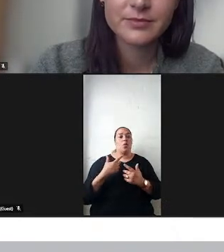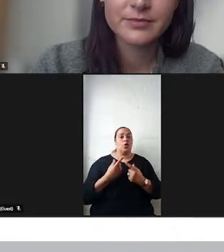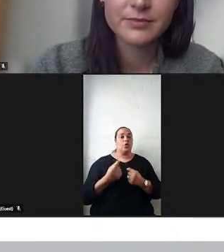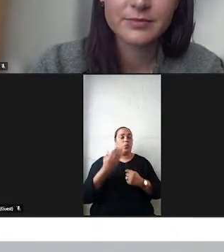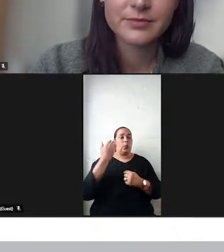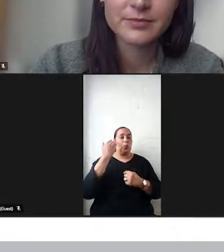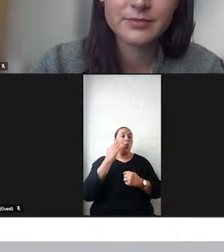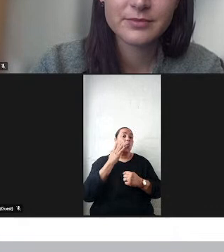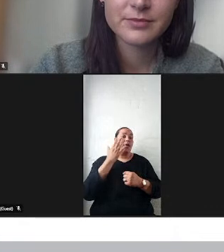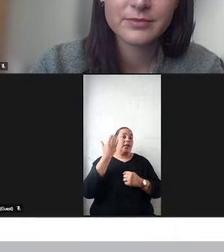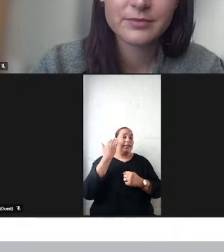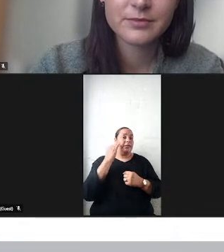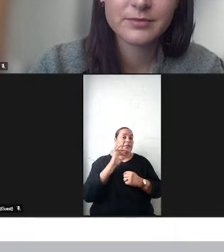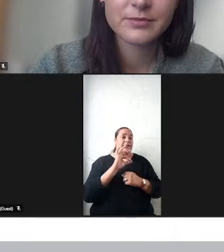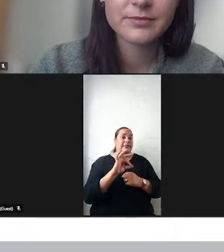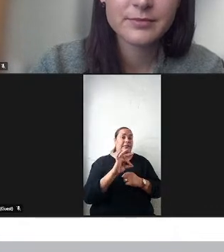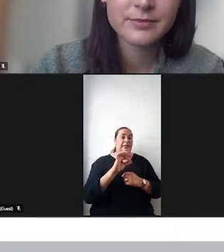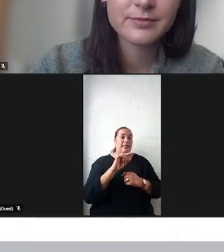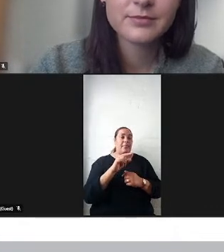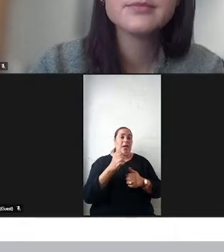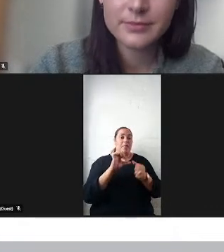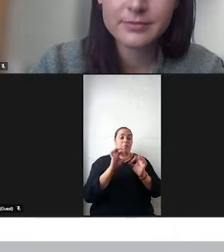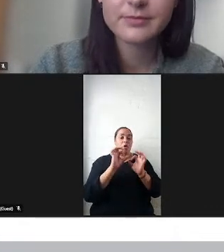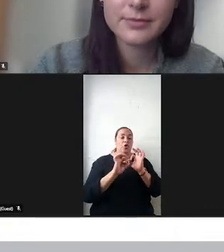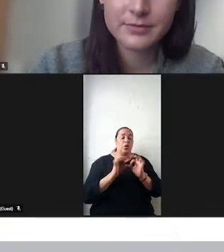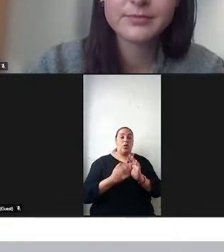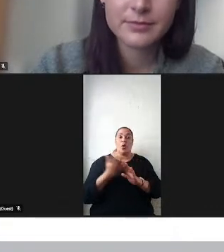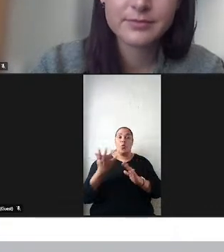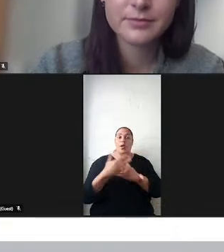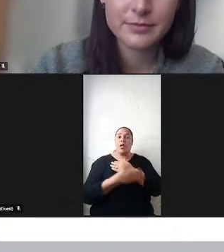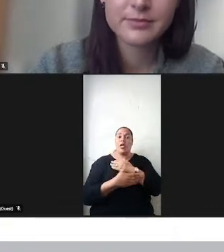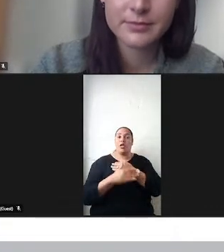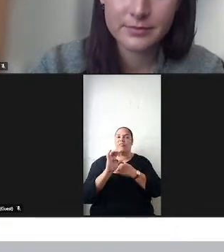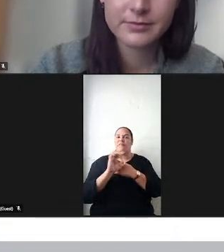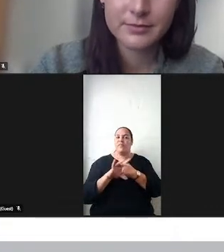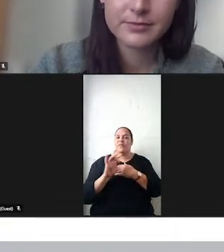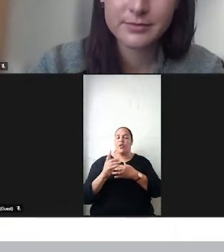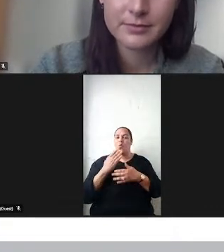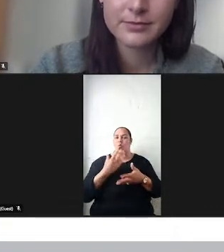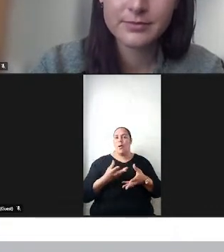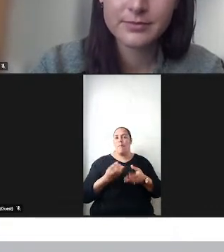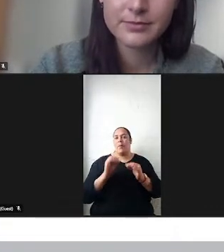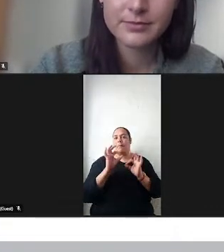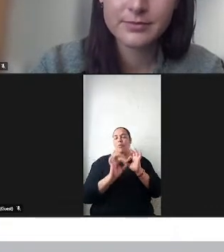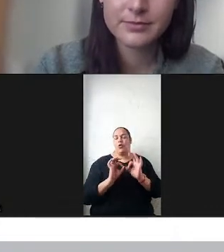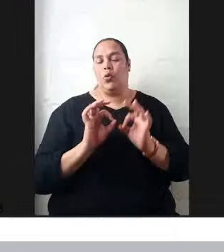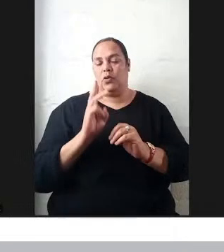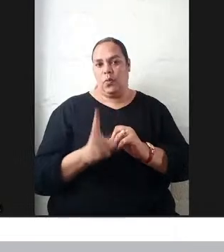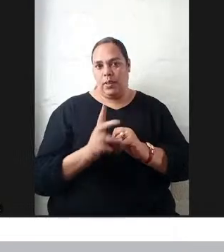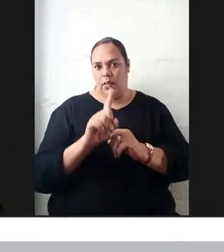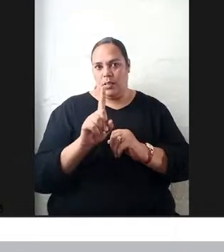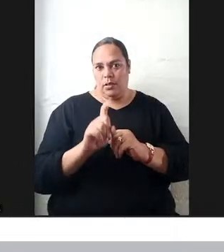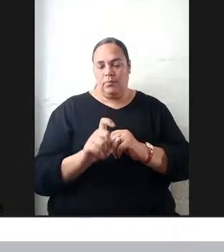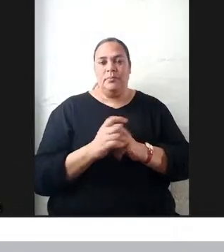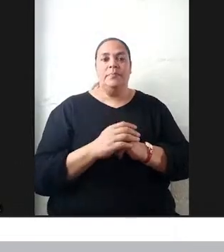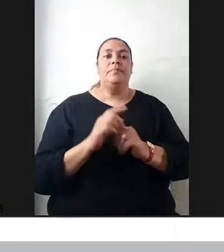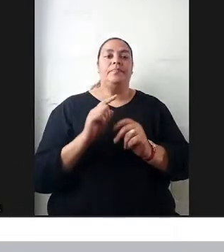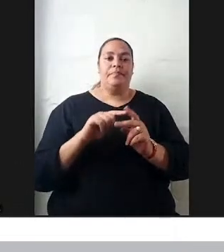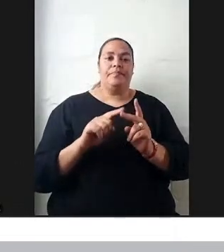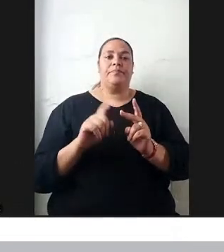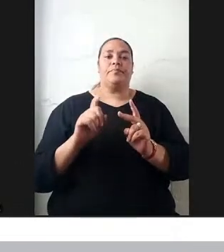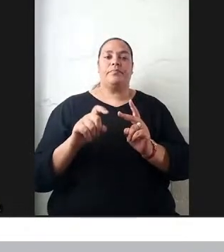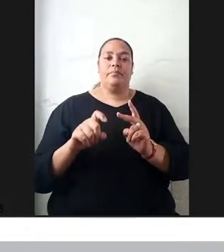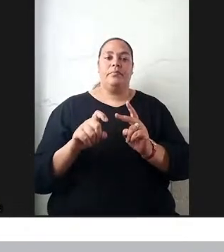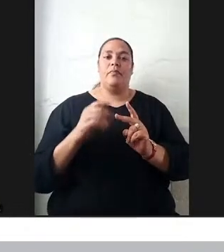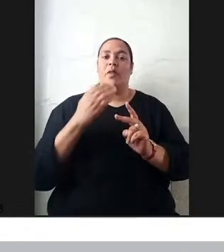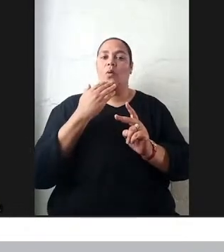the molecules to go to? Which countries would be receiving those molecules? And of course, who are the